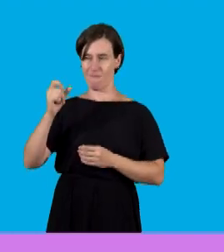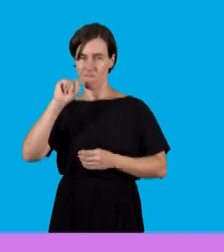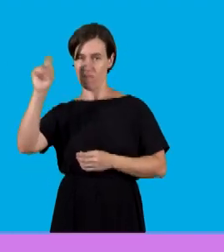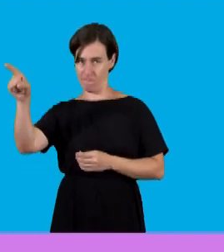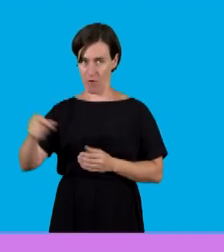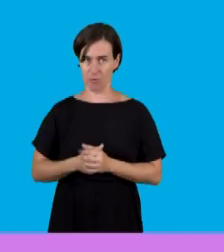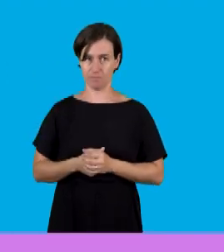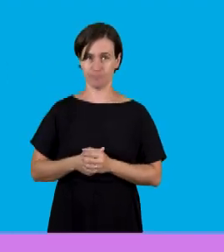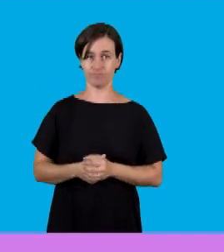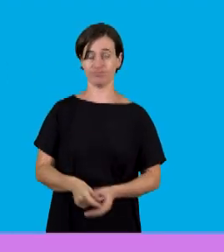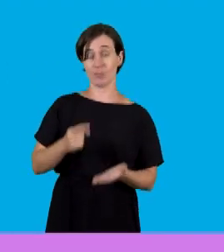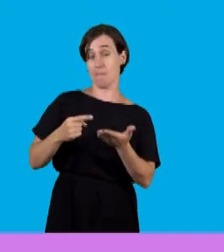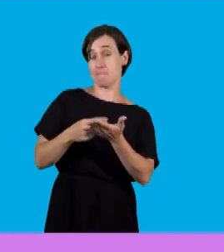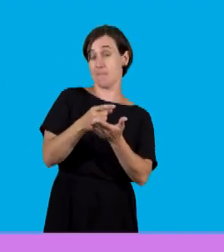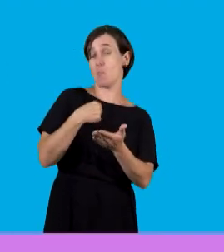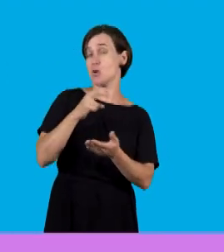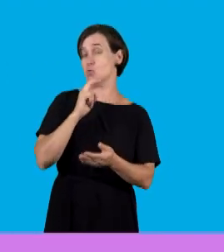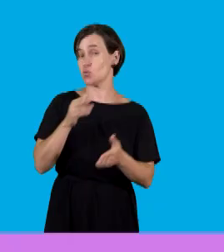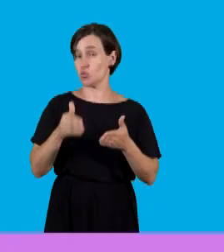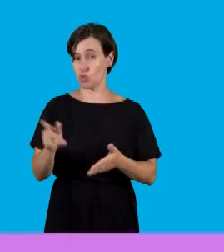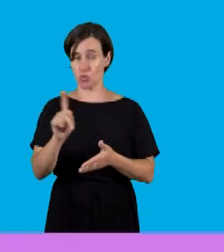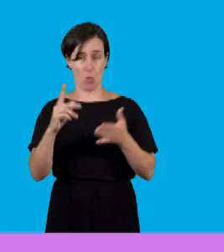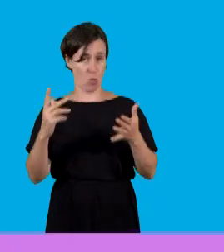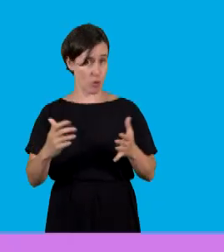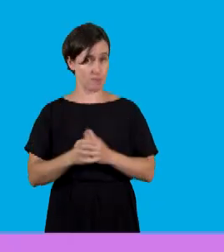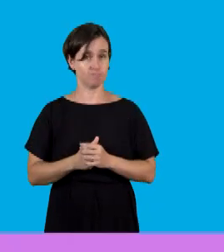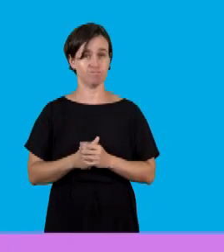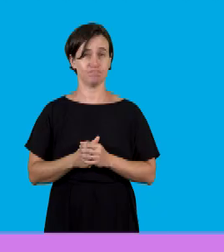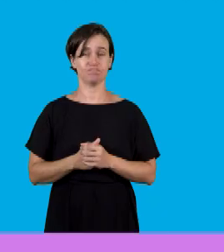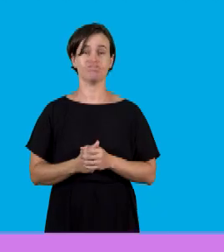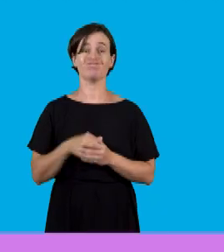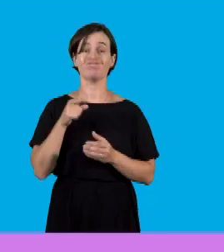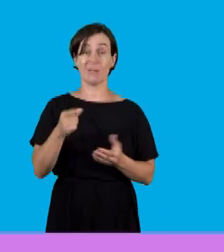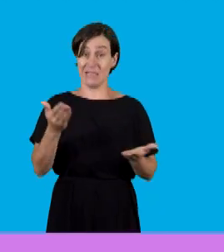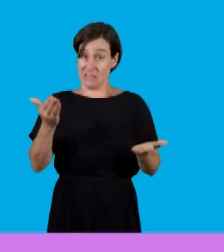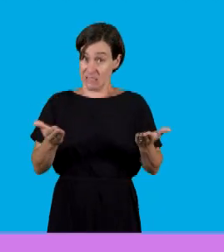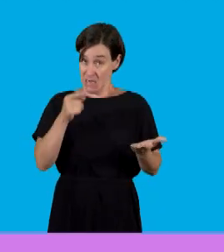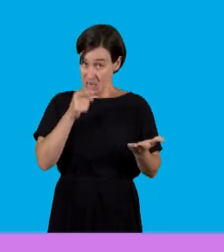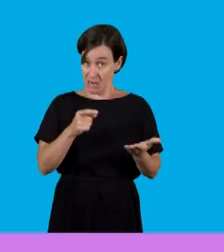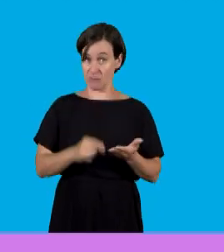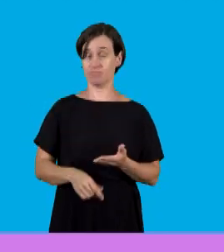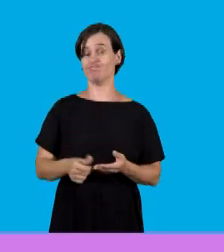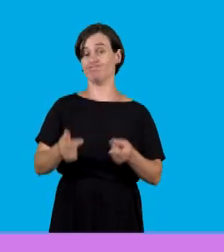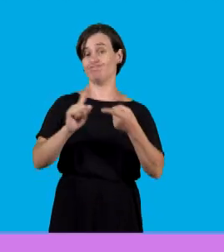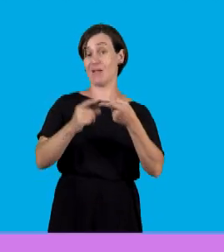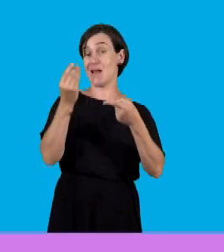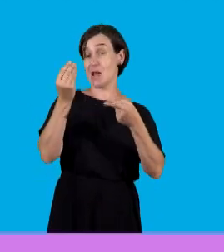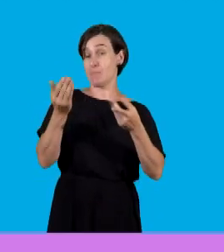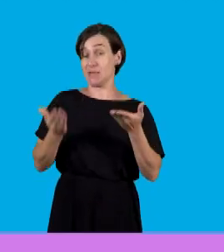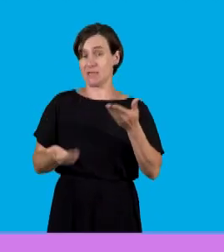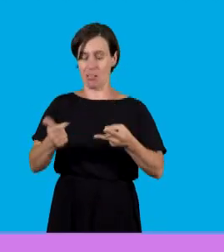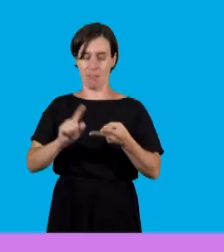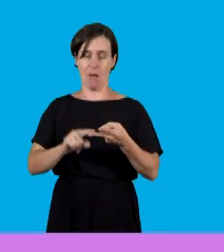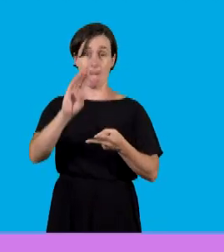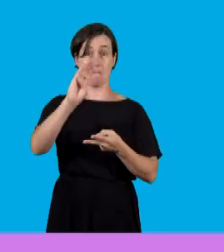distances. The conceptual mind map that we're going to be using in this particular lesson will be based on scales, number scale,